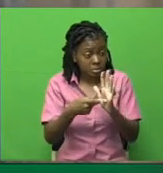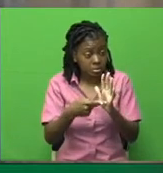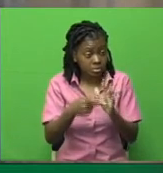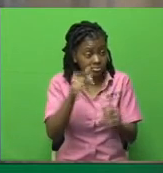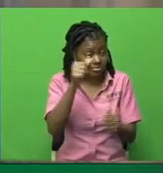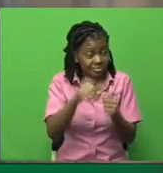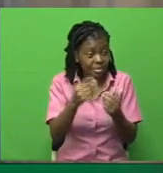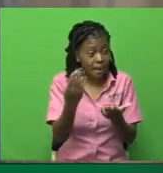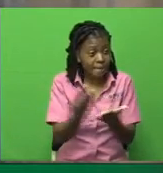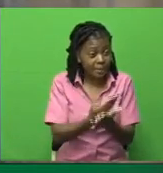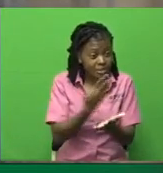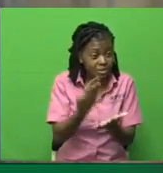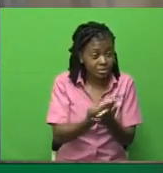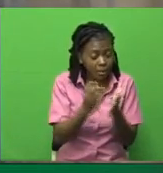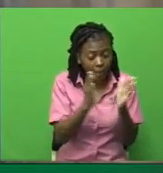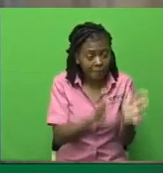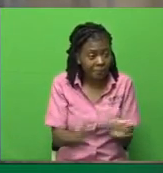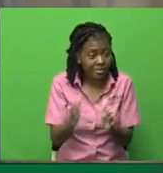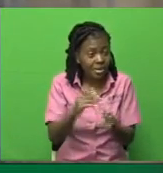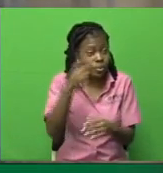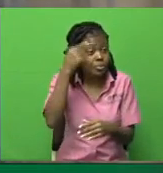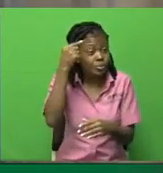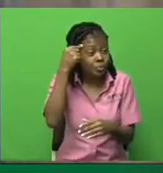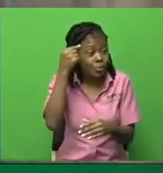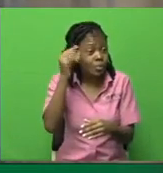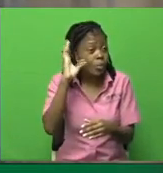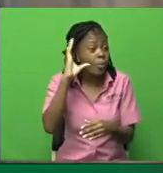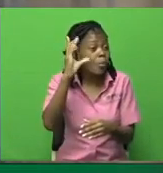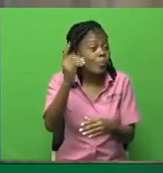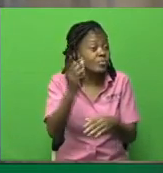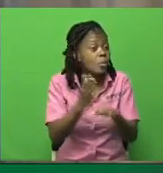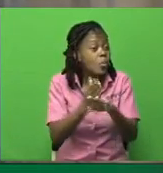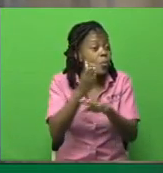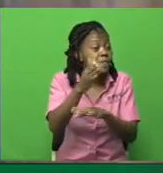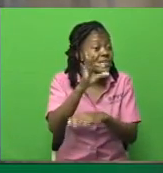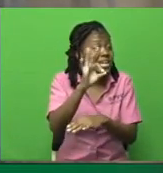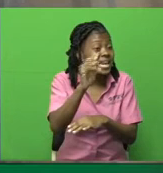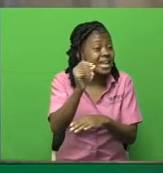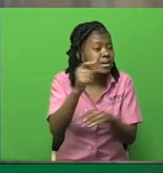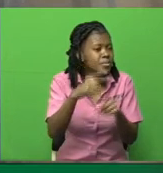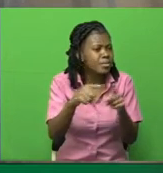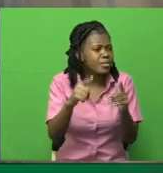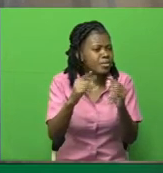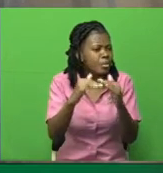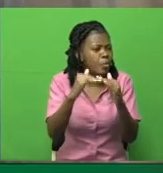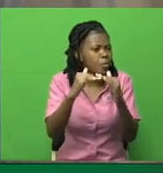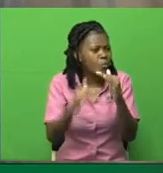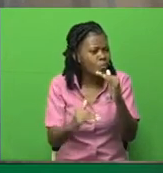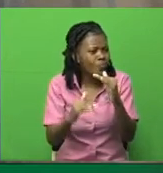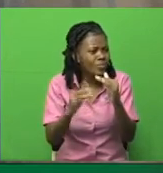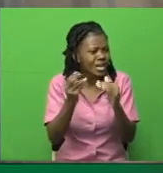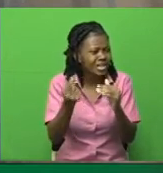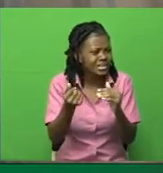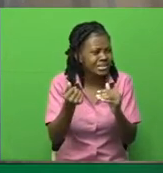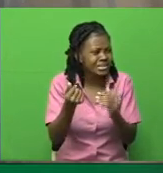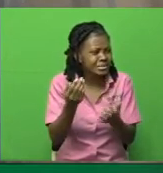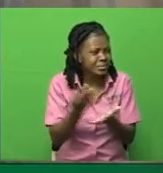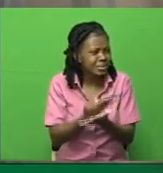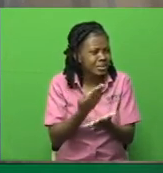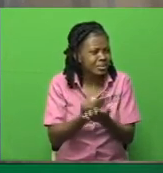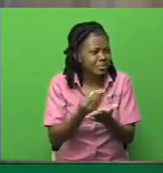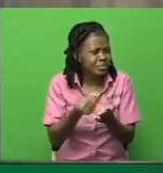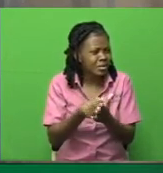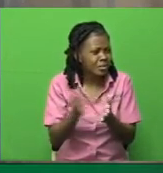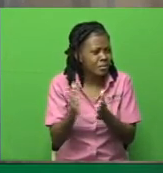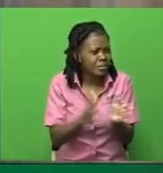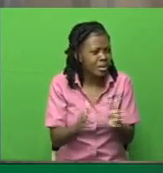if the government keeps a budgeted oil price at that level it is now then one is low then one can only conclude